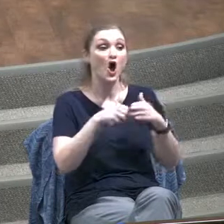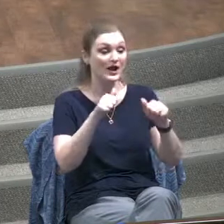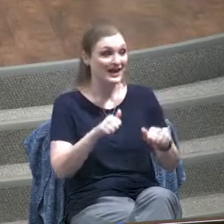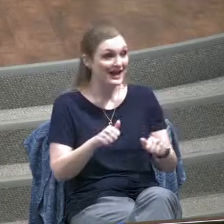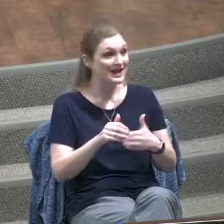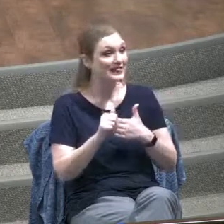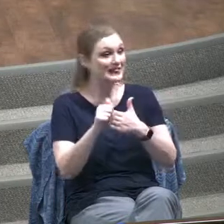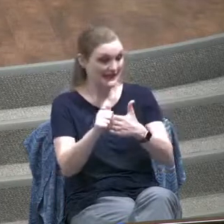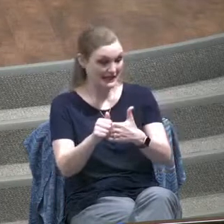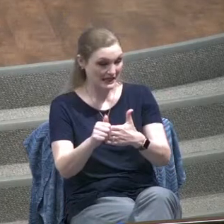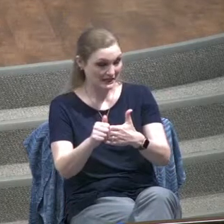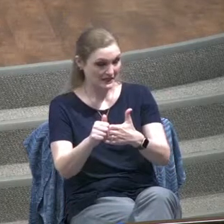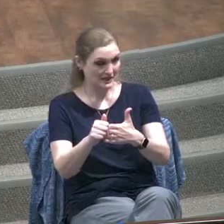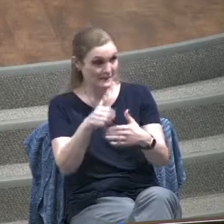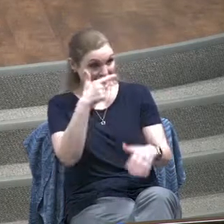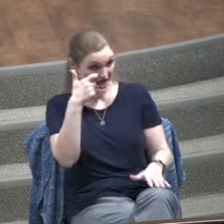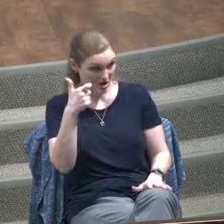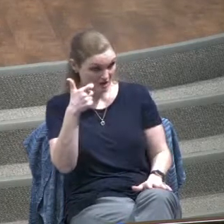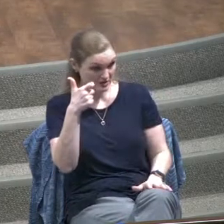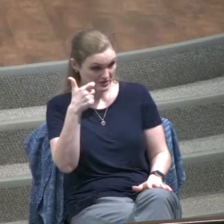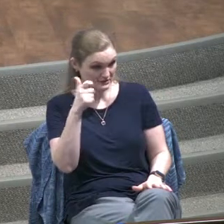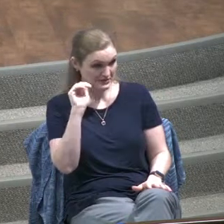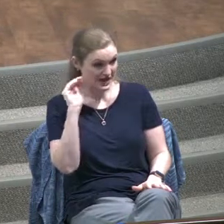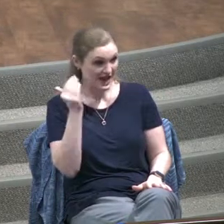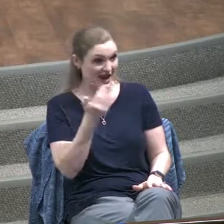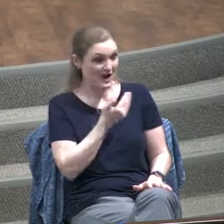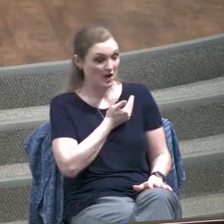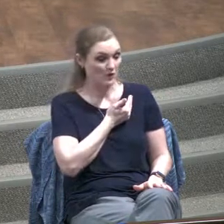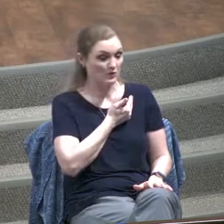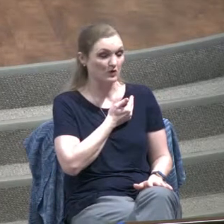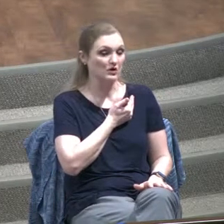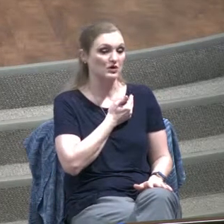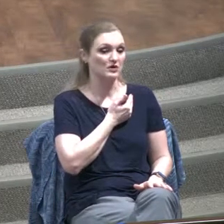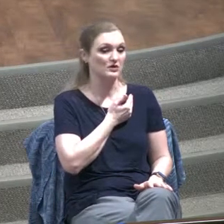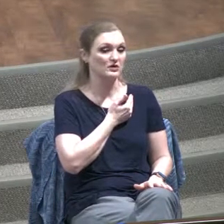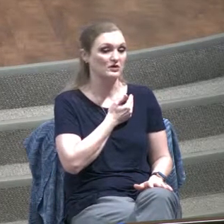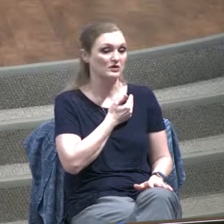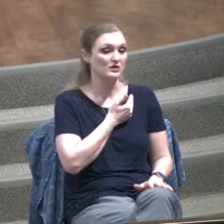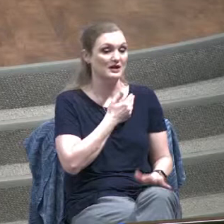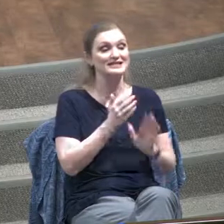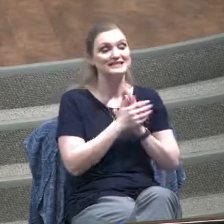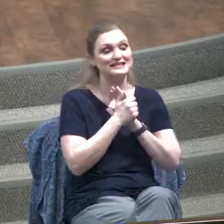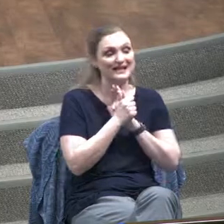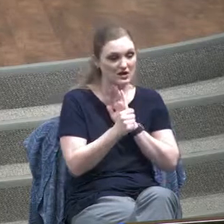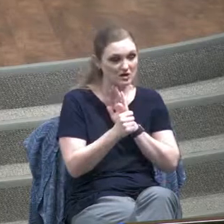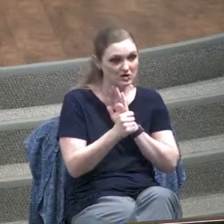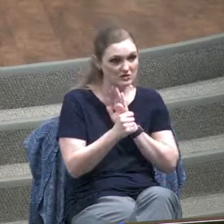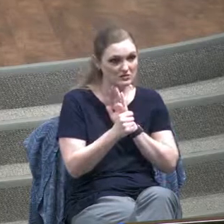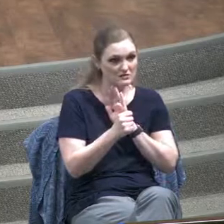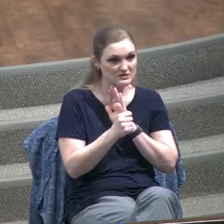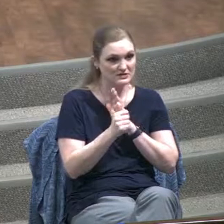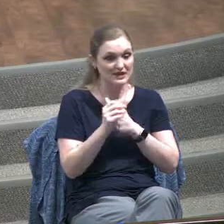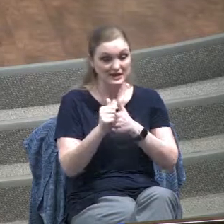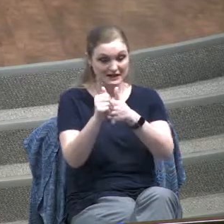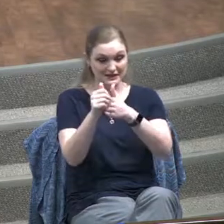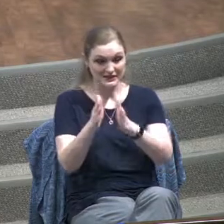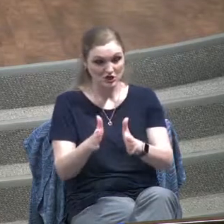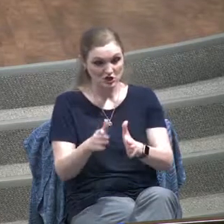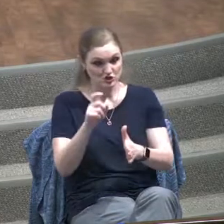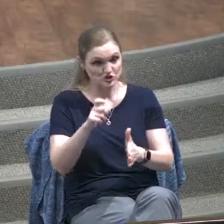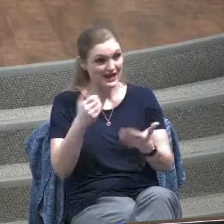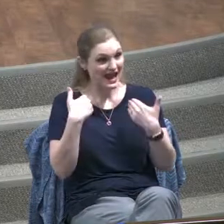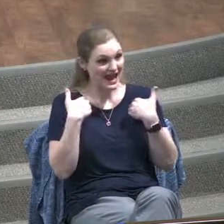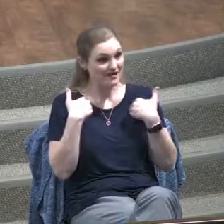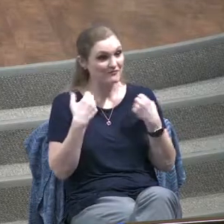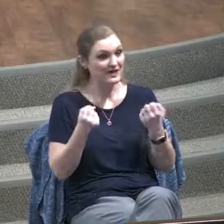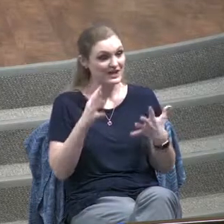leader because there are certain conditions, certain skills that every leader should have, and many of us